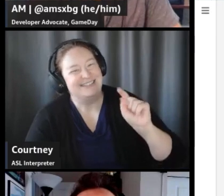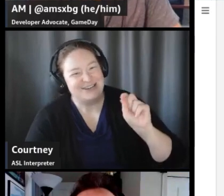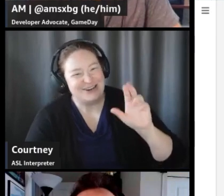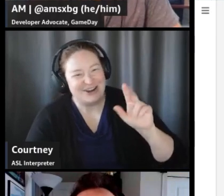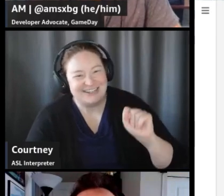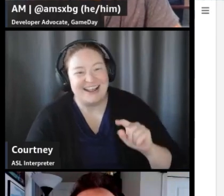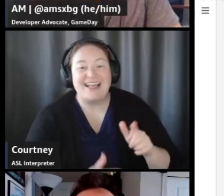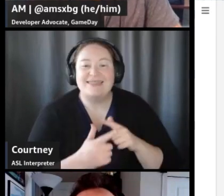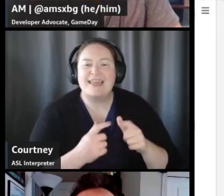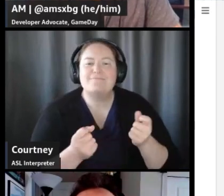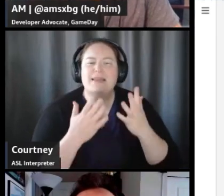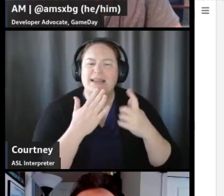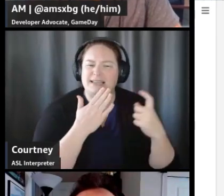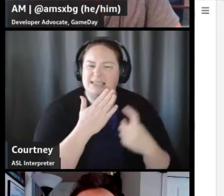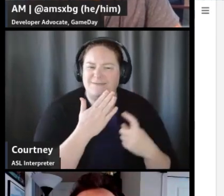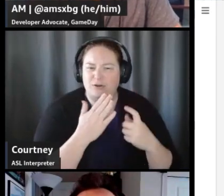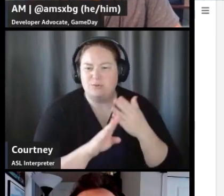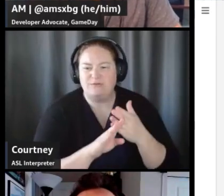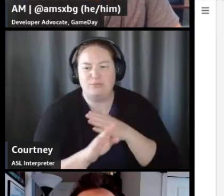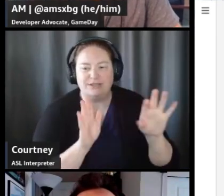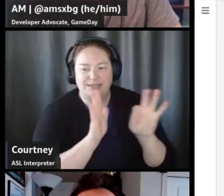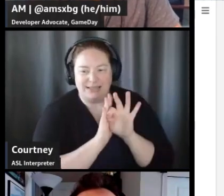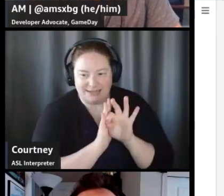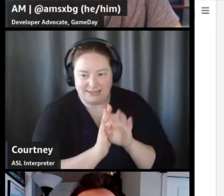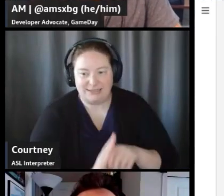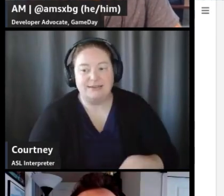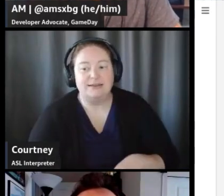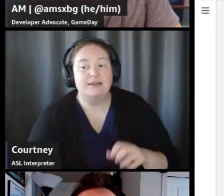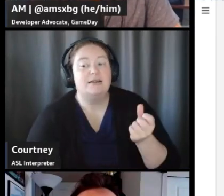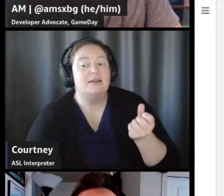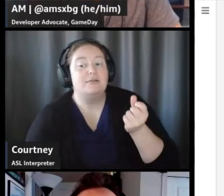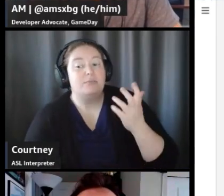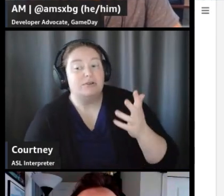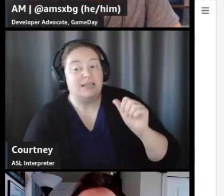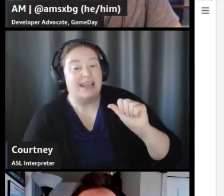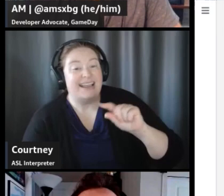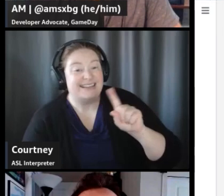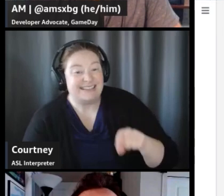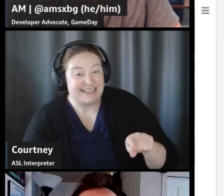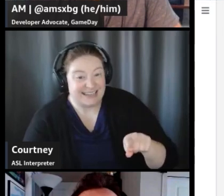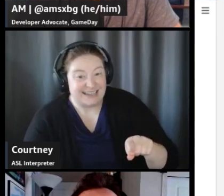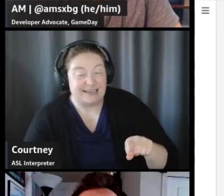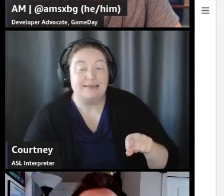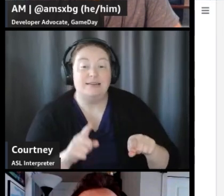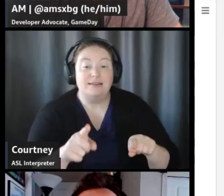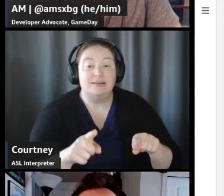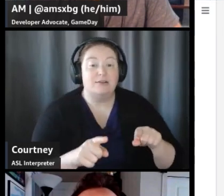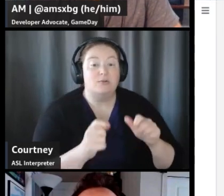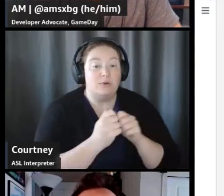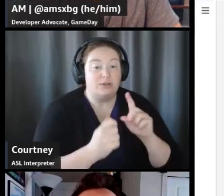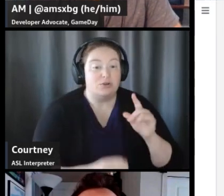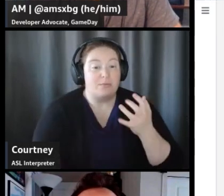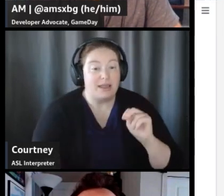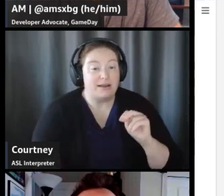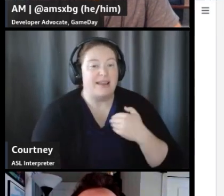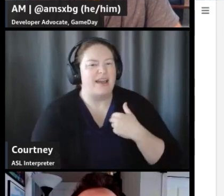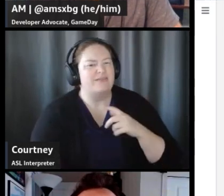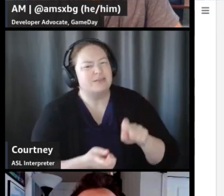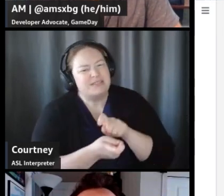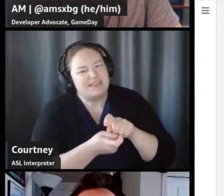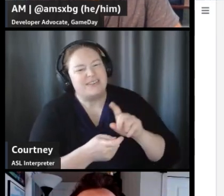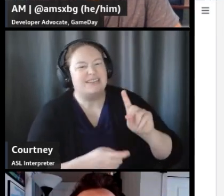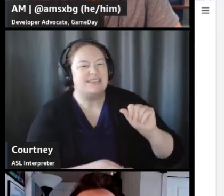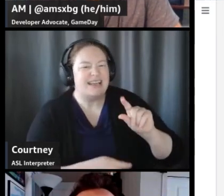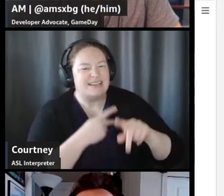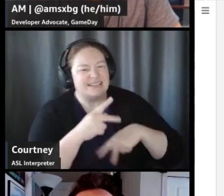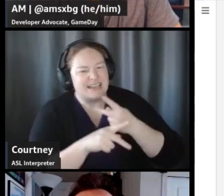for you, right? We are going to set up a multi-AZ with standby domain. It is going to be 3 AZ. There are certain data types and instances